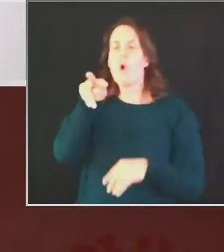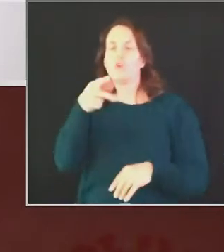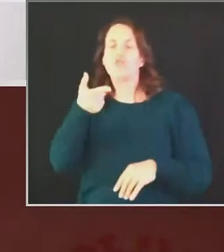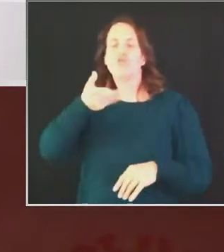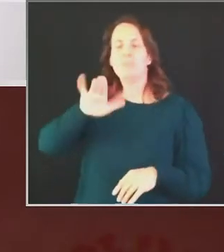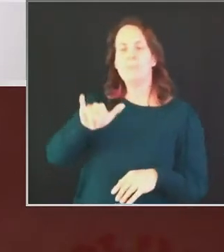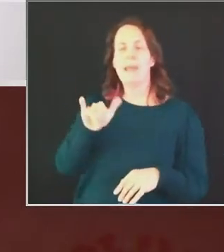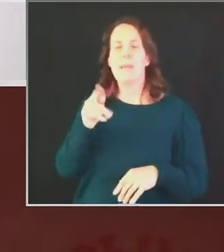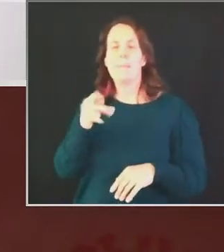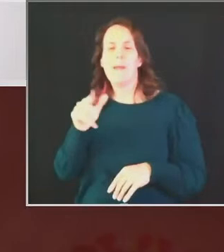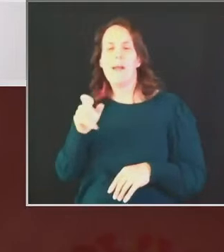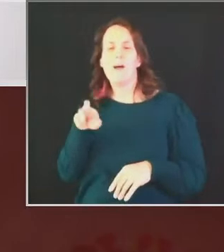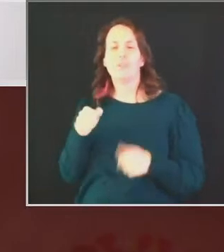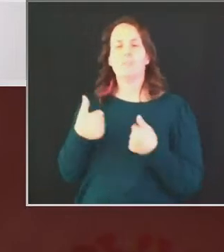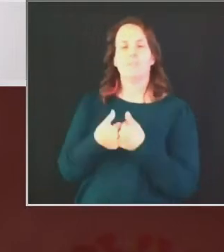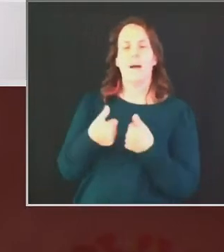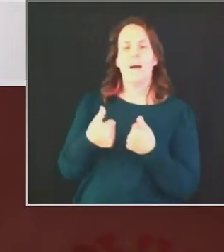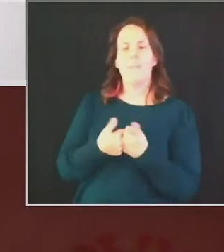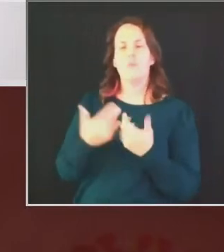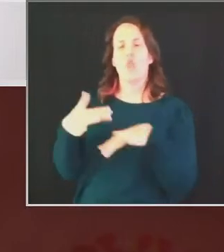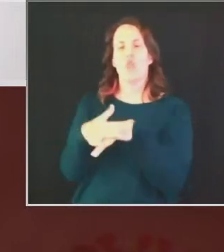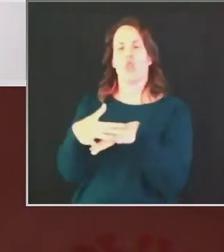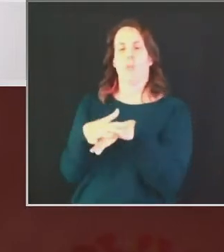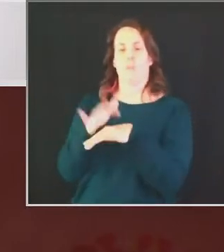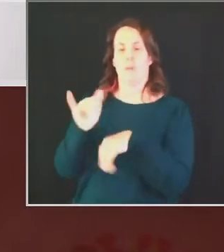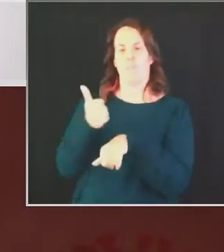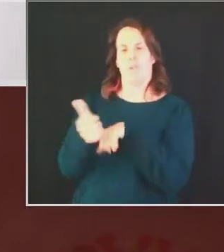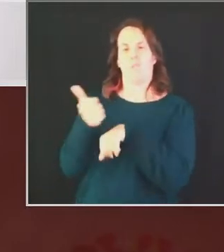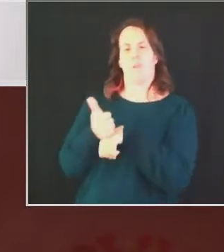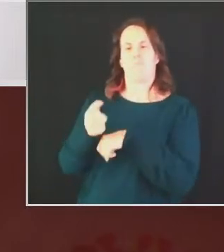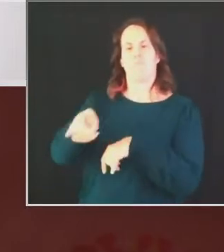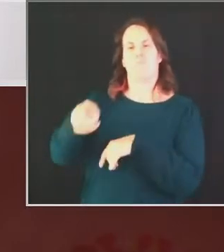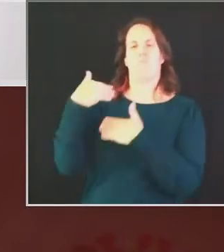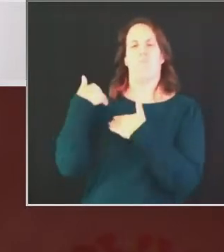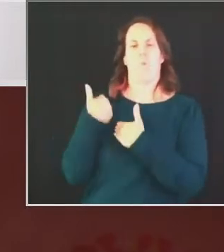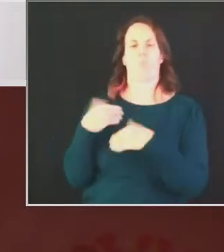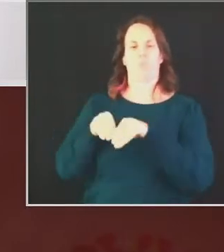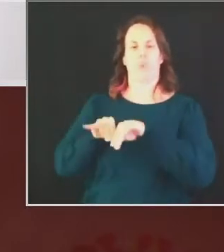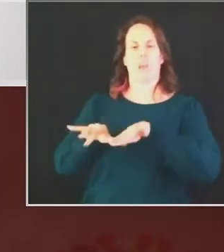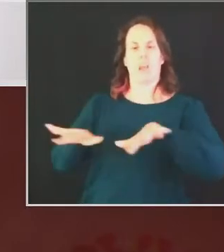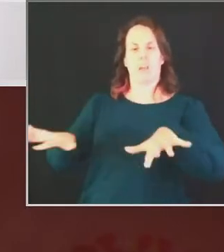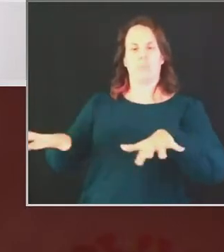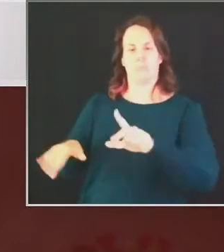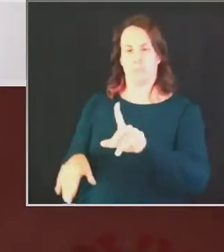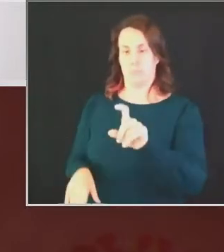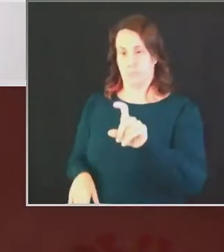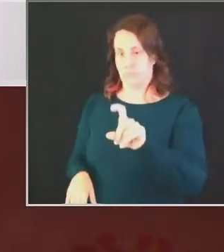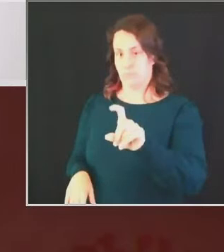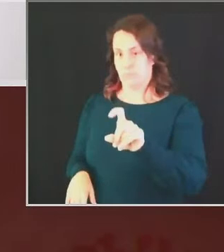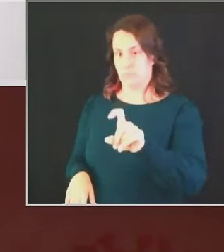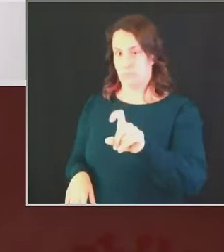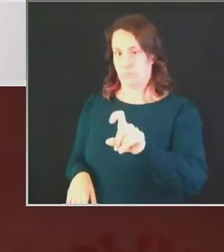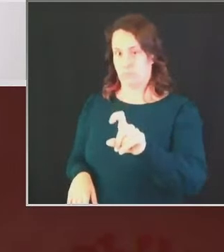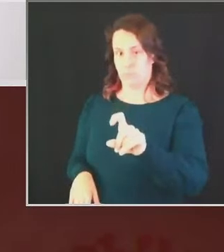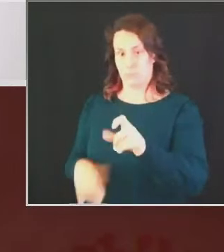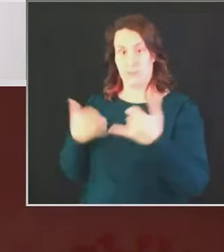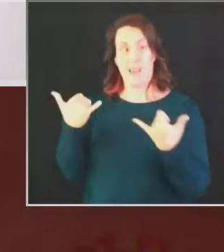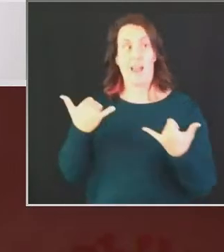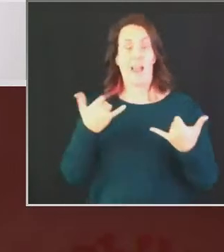the emergency order have any effect if those kinds of things are still